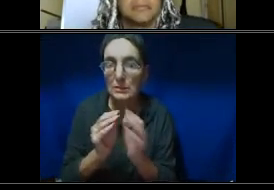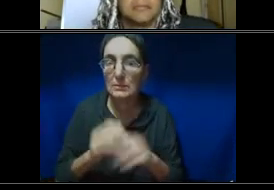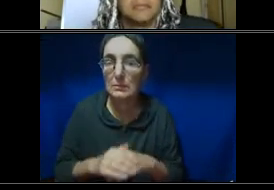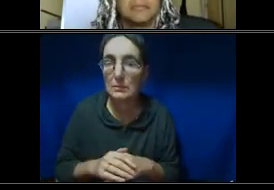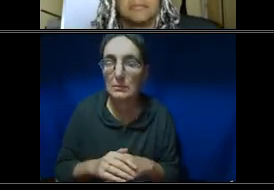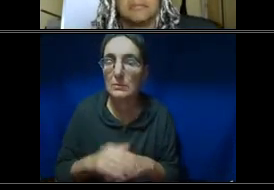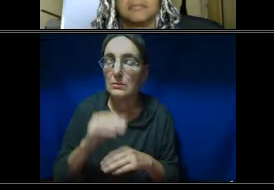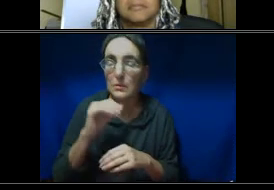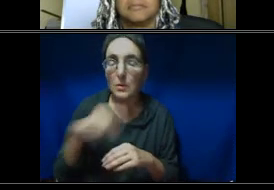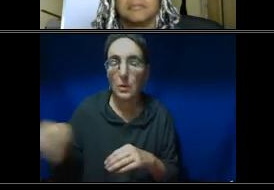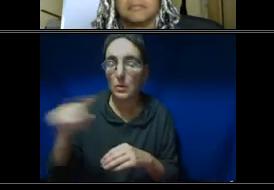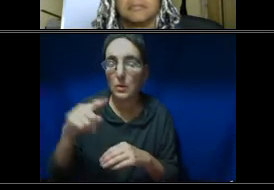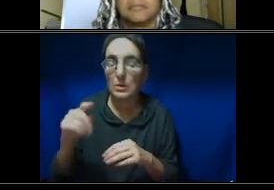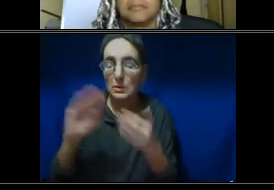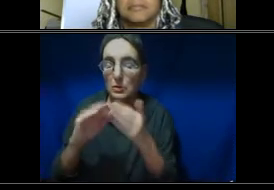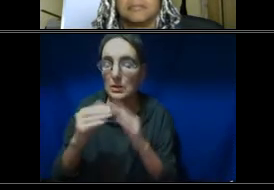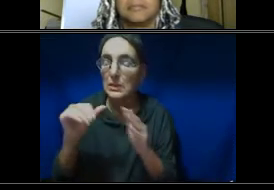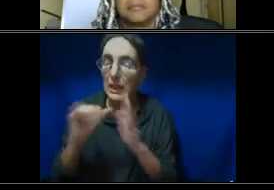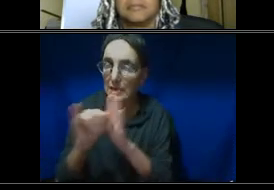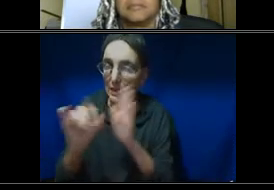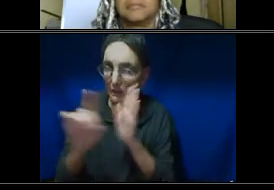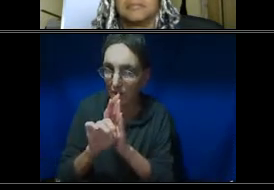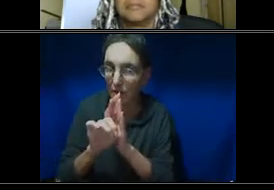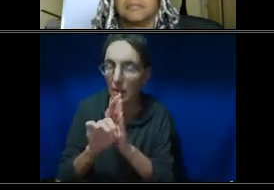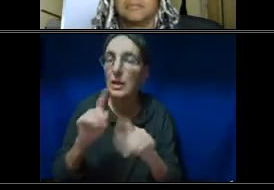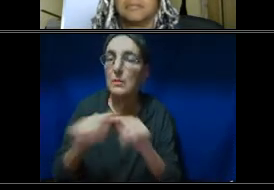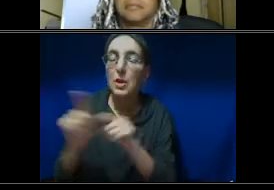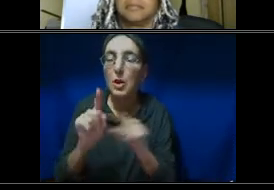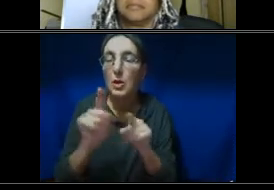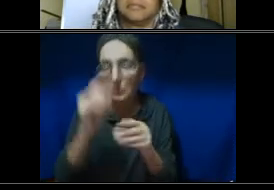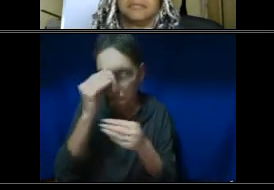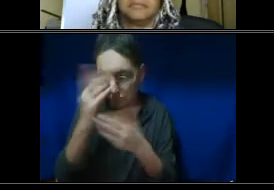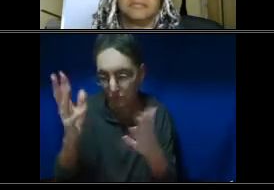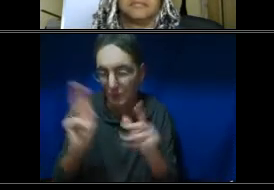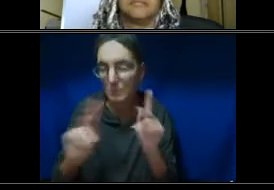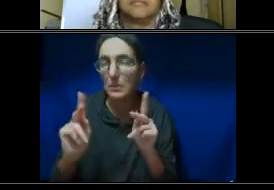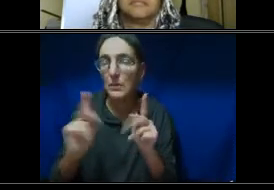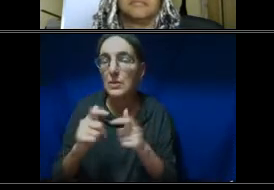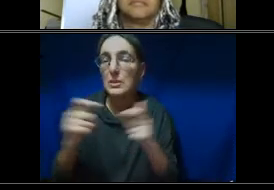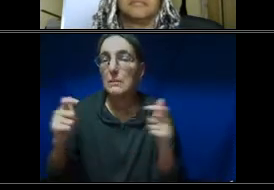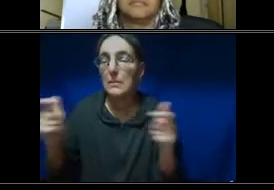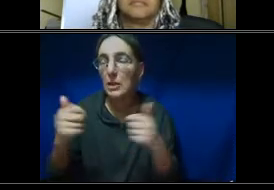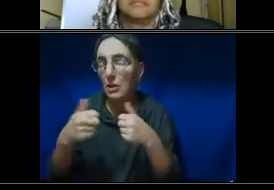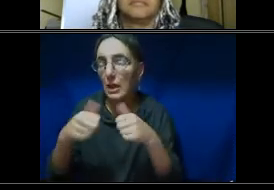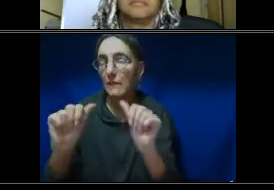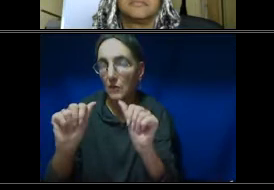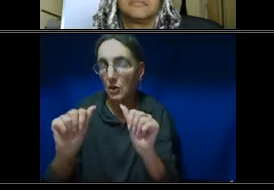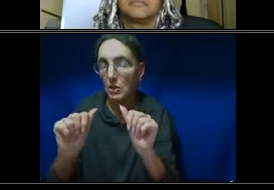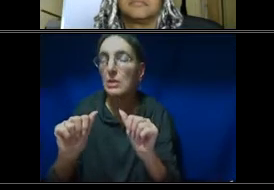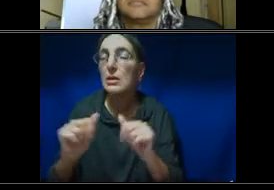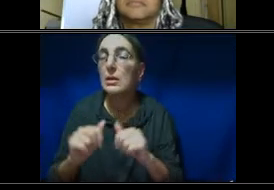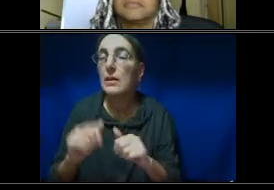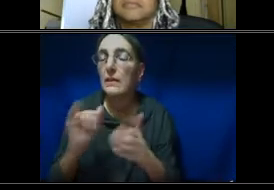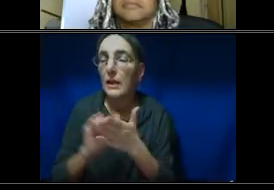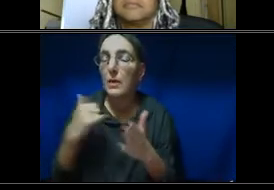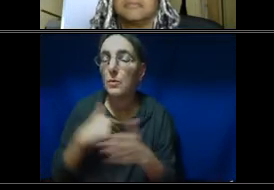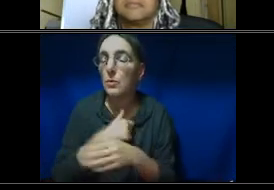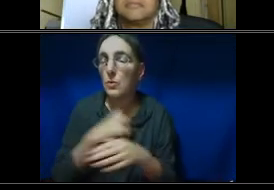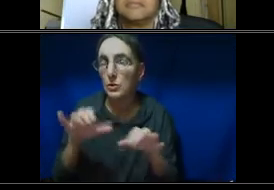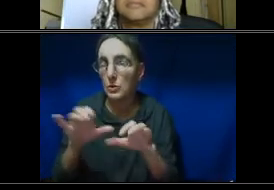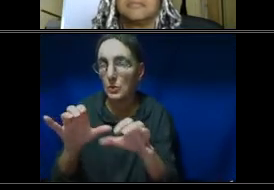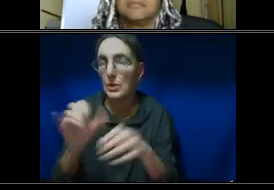identified, but also just letting folks know that there's a larger effort on the engagement practices that we're doing.